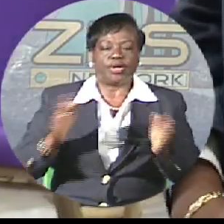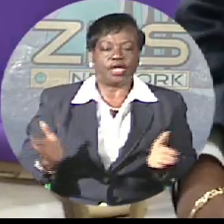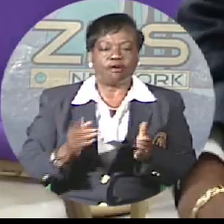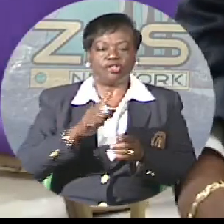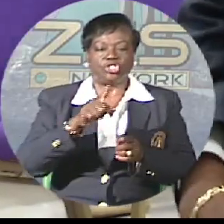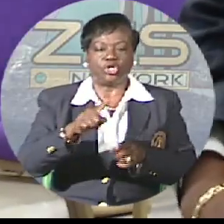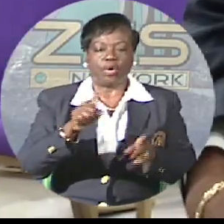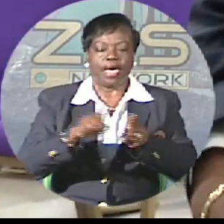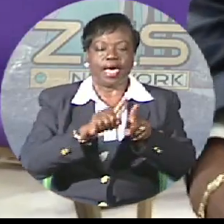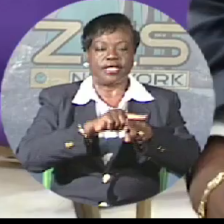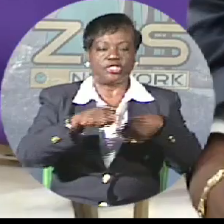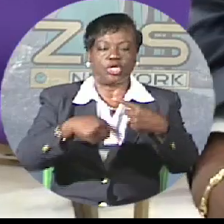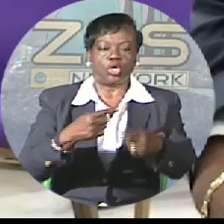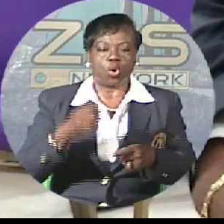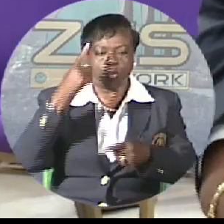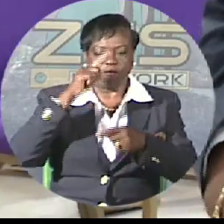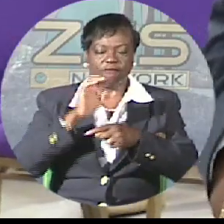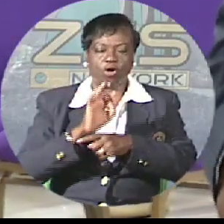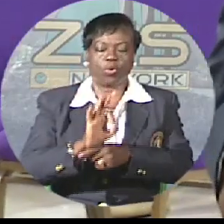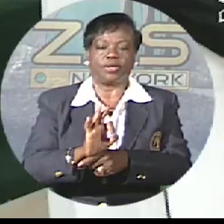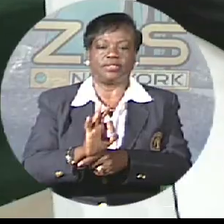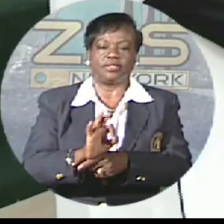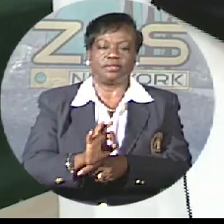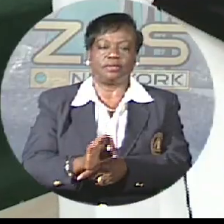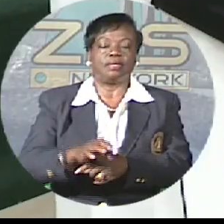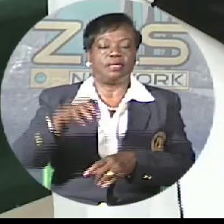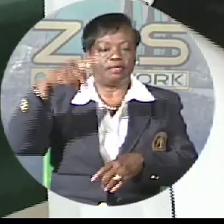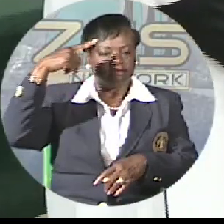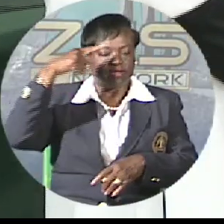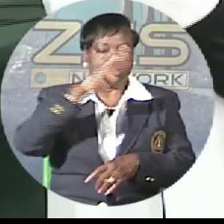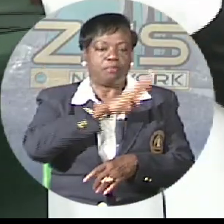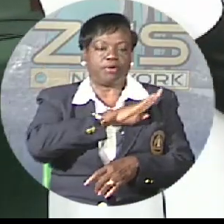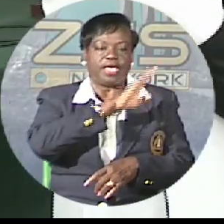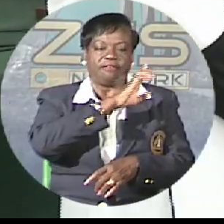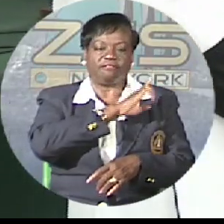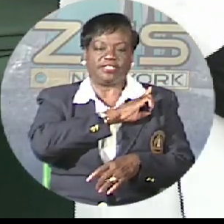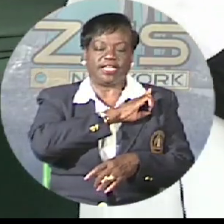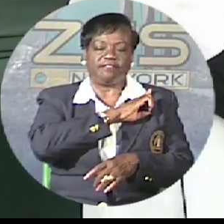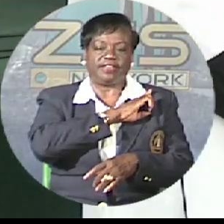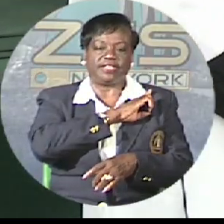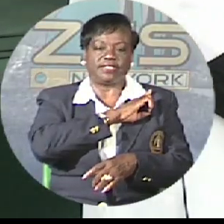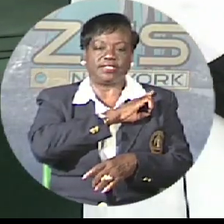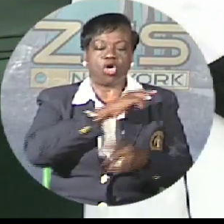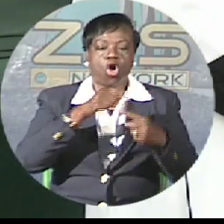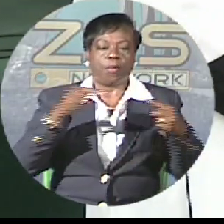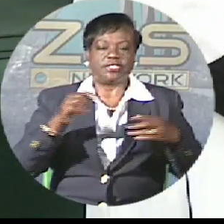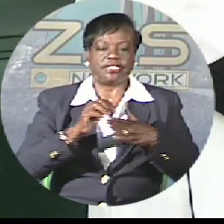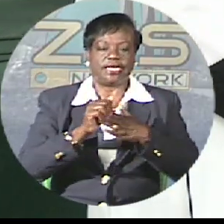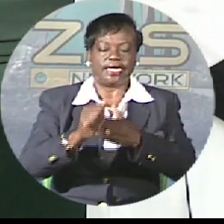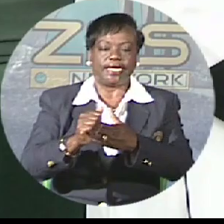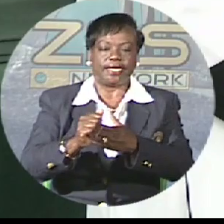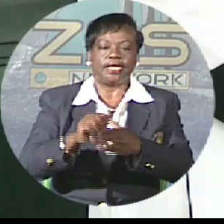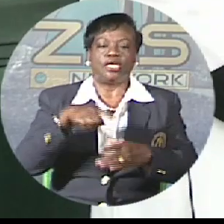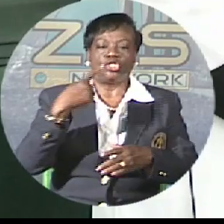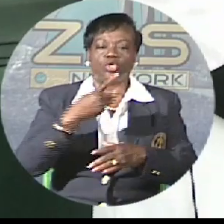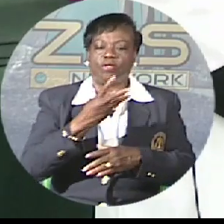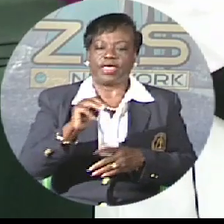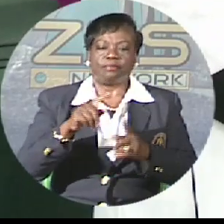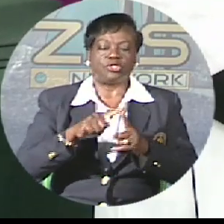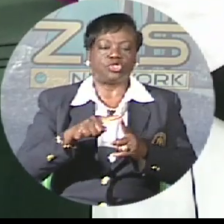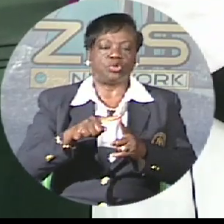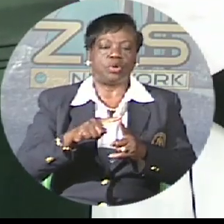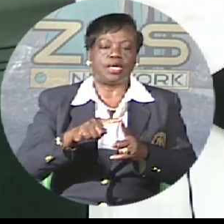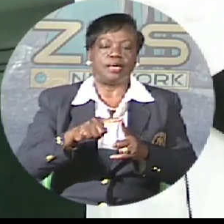Opposition Progressive Liberal Party leader Philip Brave Davis appealed to the new Christian Council officers to take on the bold responsibility of being productive